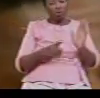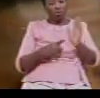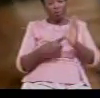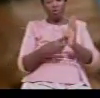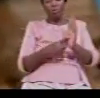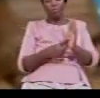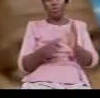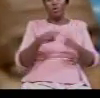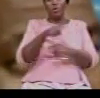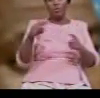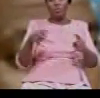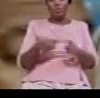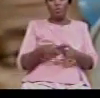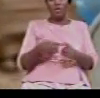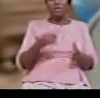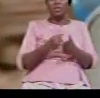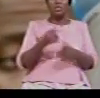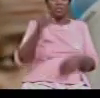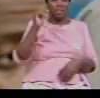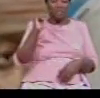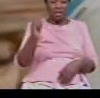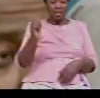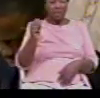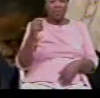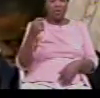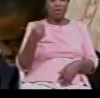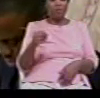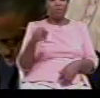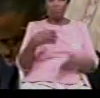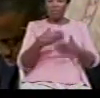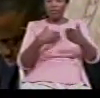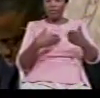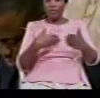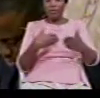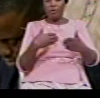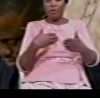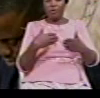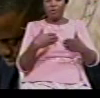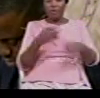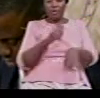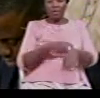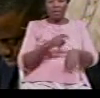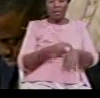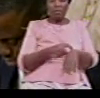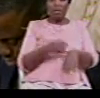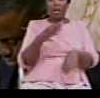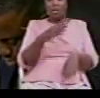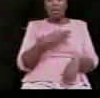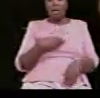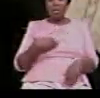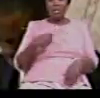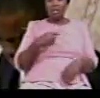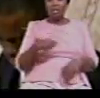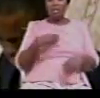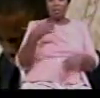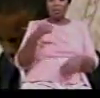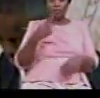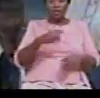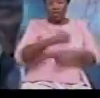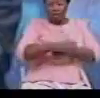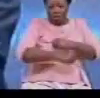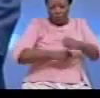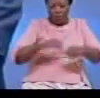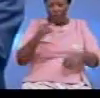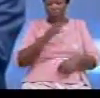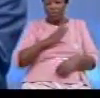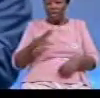it testified of the beforehand, and it says of the suffering of Christ